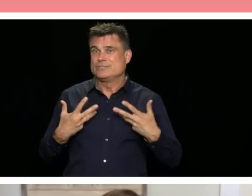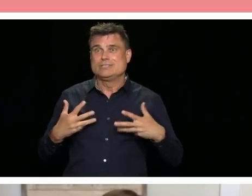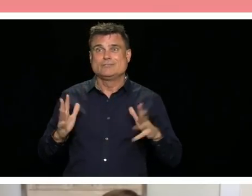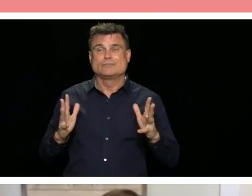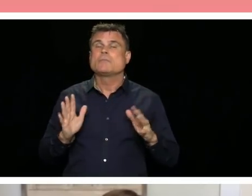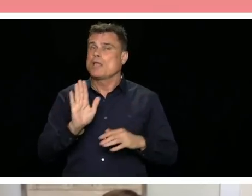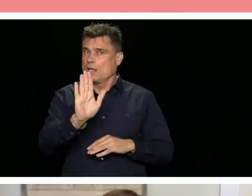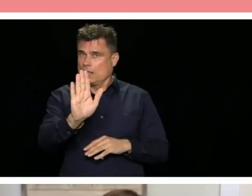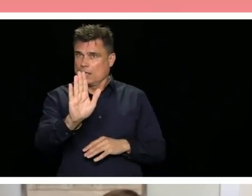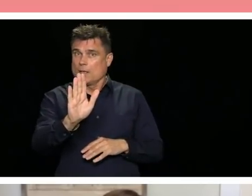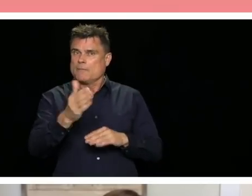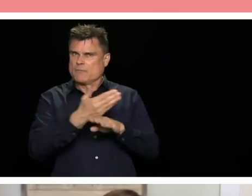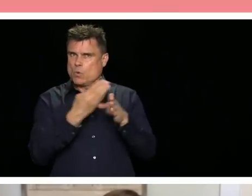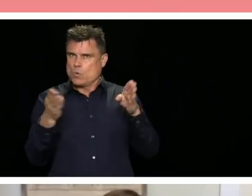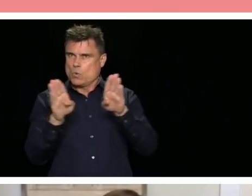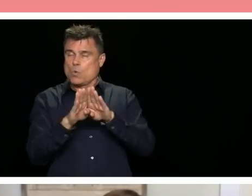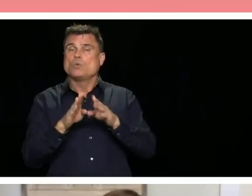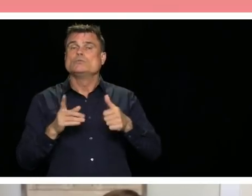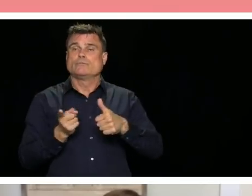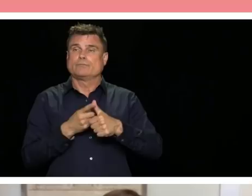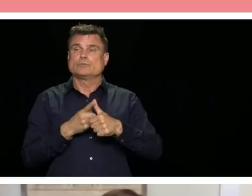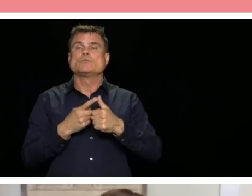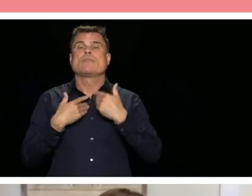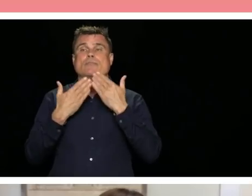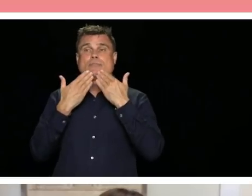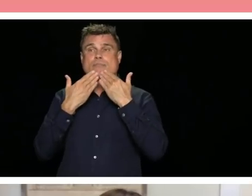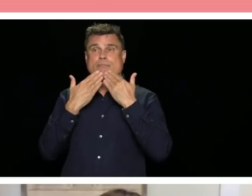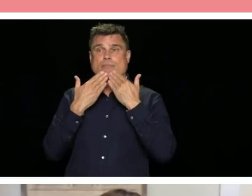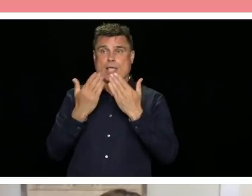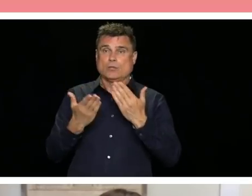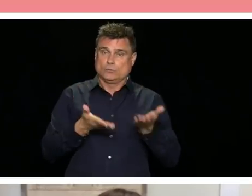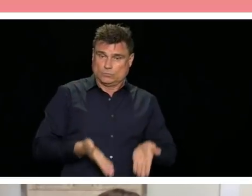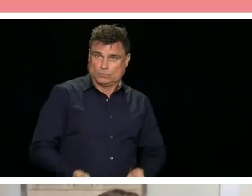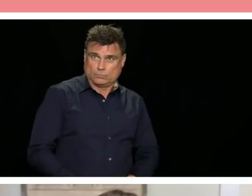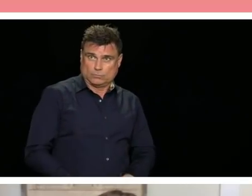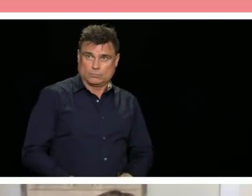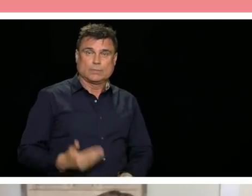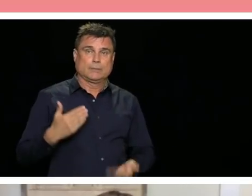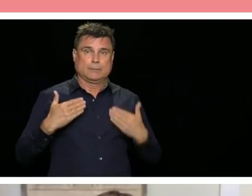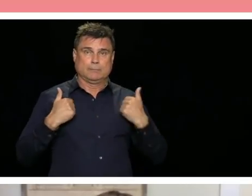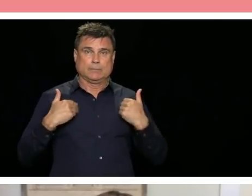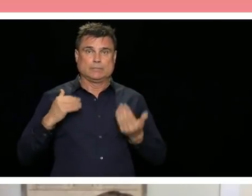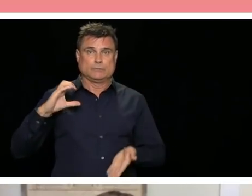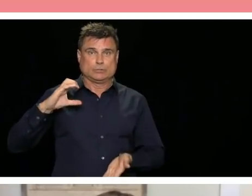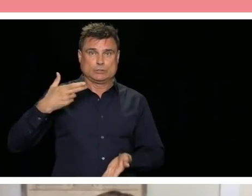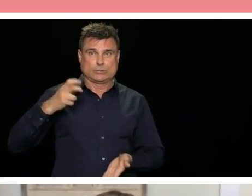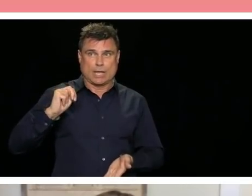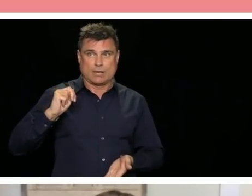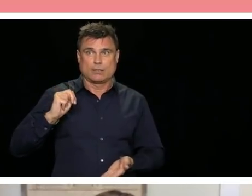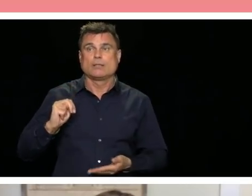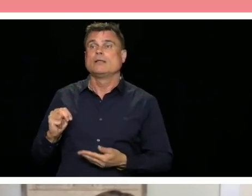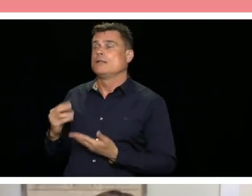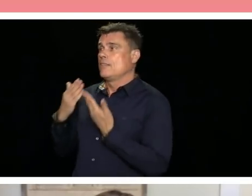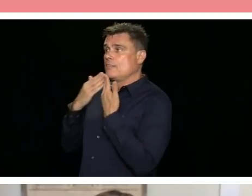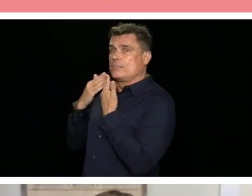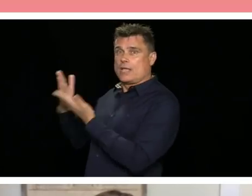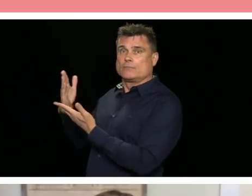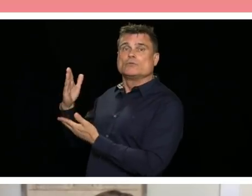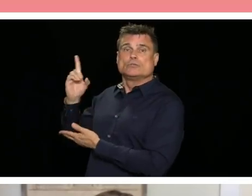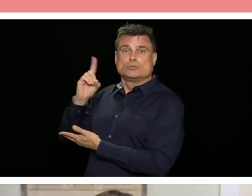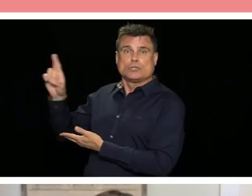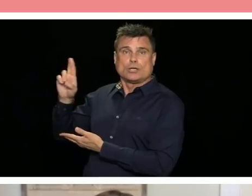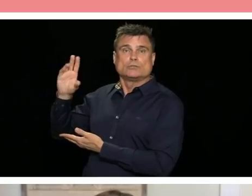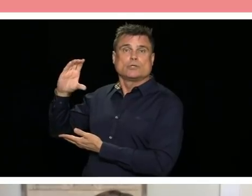to Minister of State Chen and Dr. Corneil for taking the time to answer questions from people all over